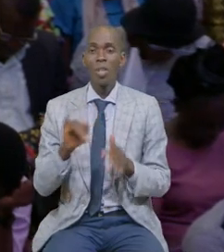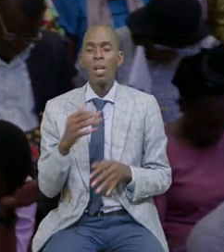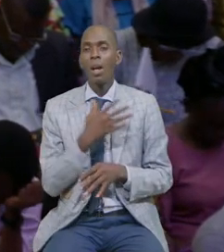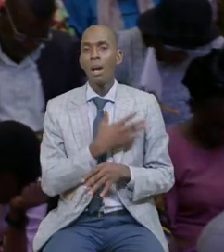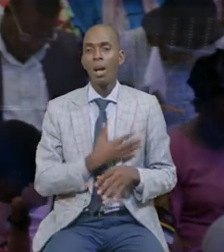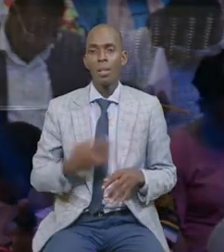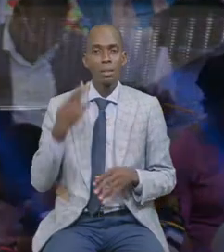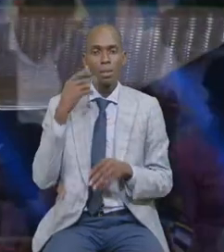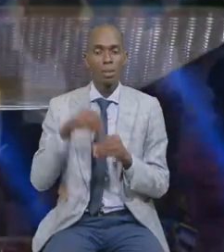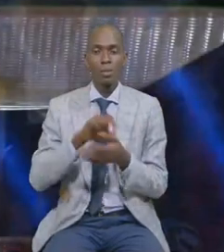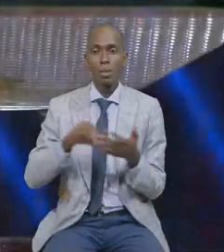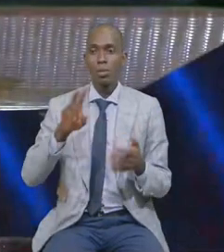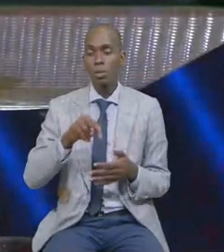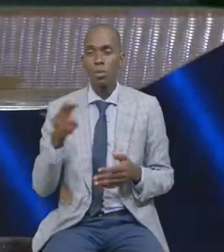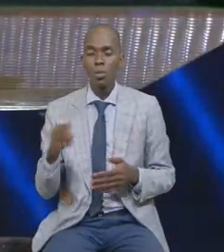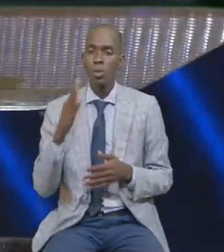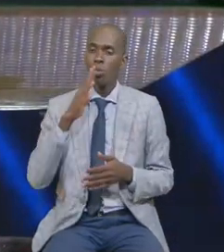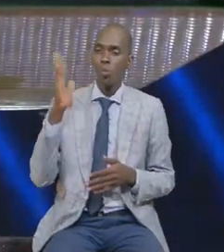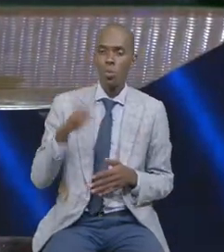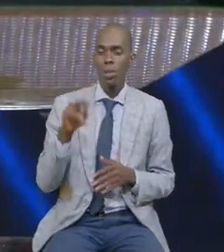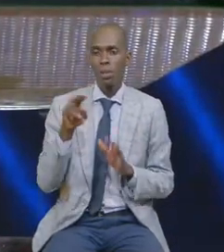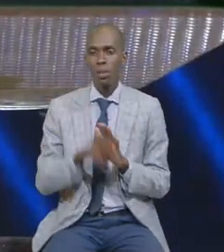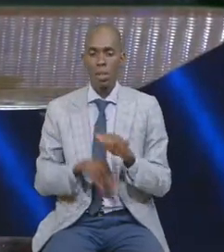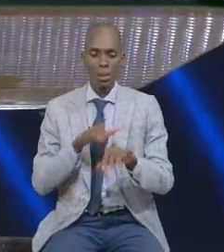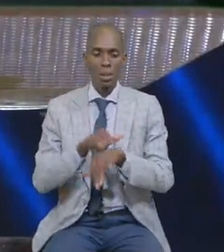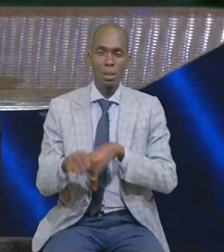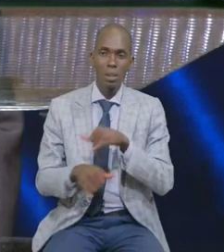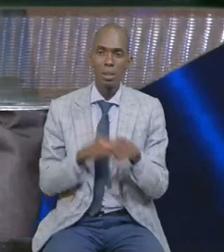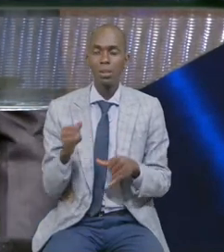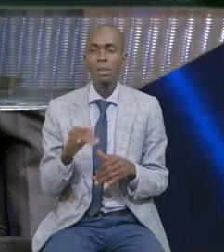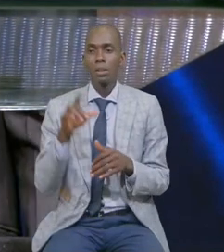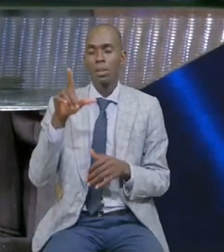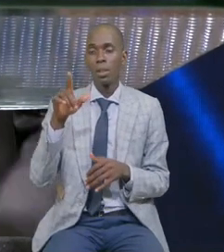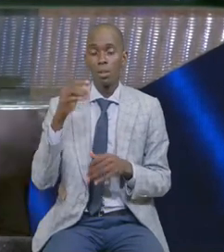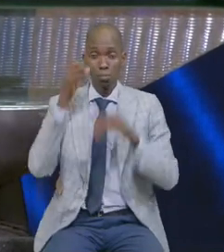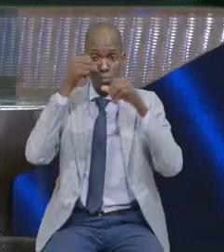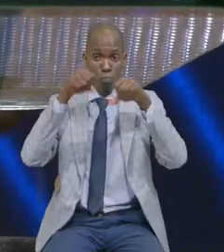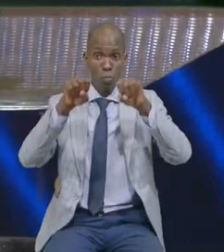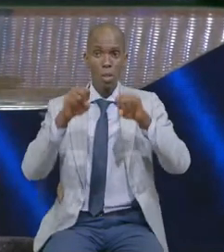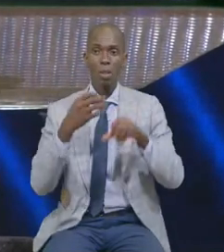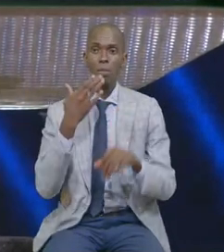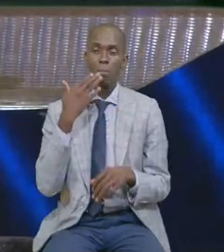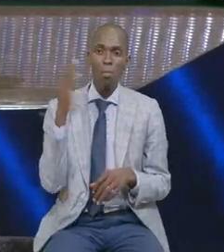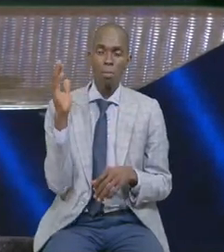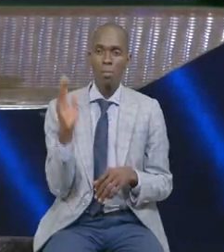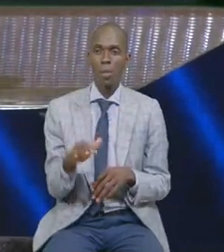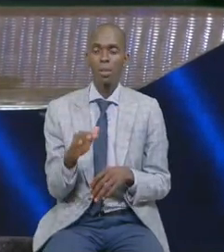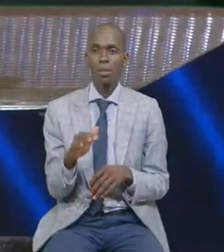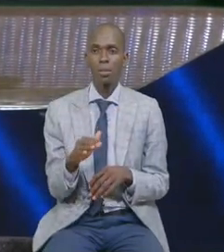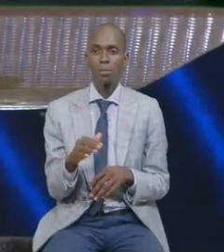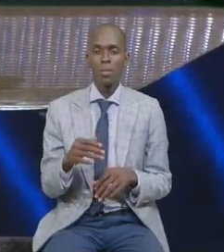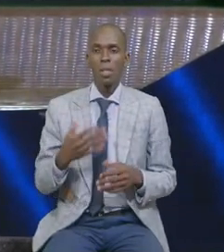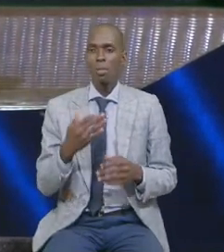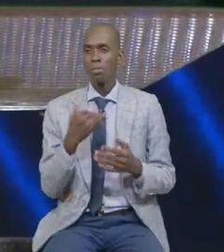thefts, covetousness, wickedness, deceit, lasciviousness, an evil eye, blasphemy,